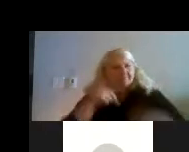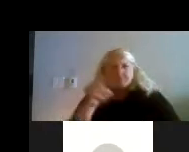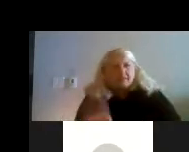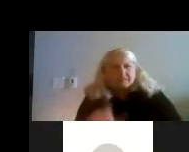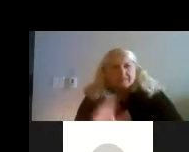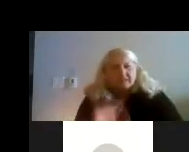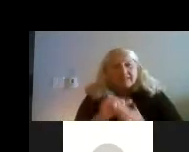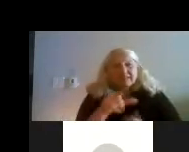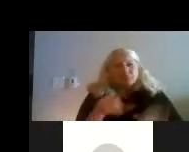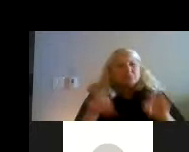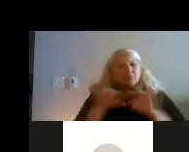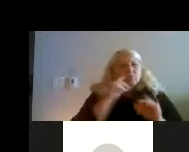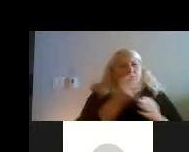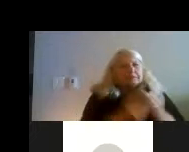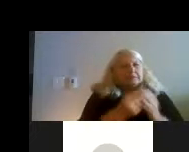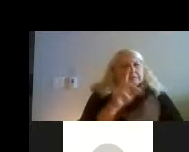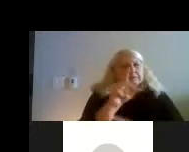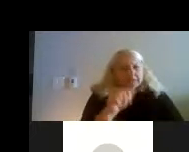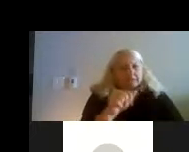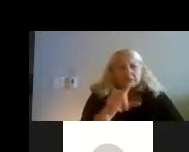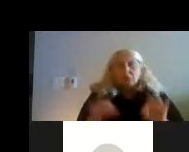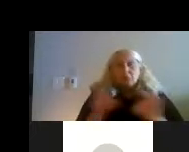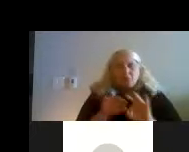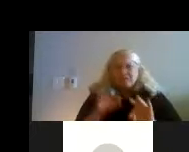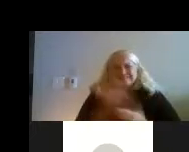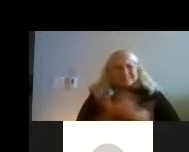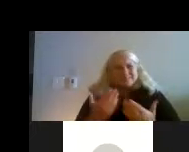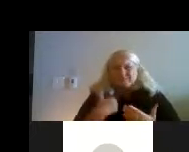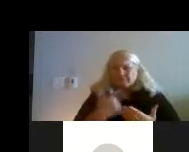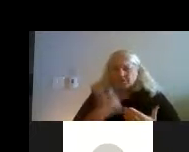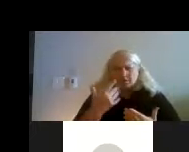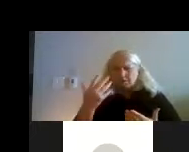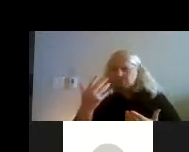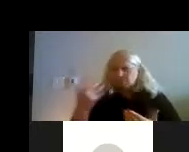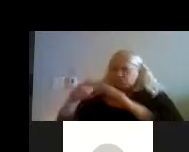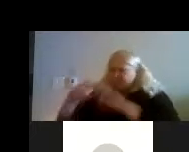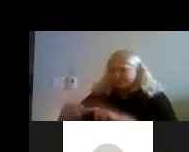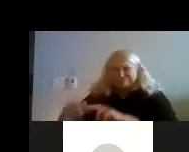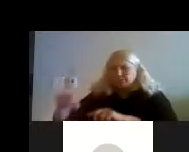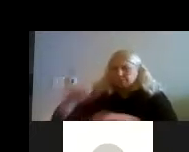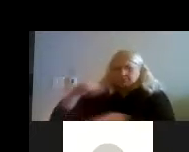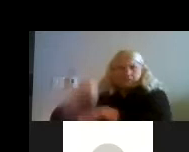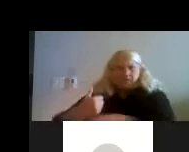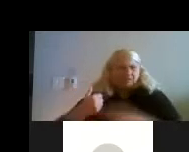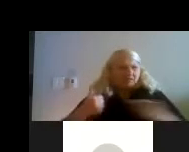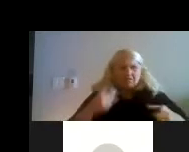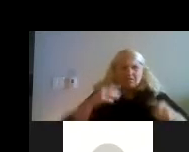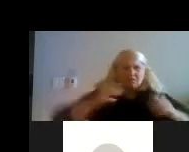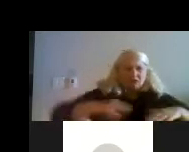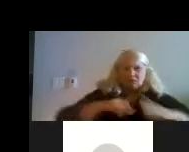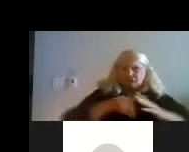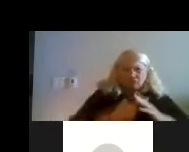and how important it is for us to begin filling these gaps. We need to continuously be able to measure and determine our progress